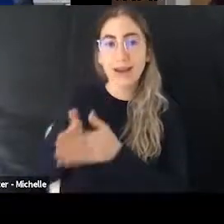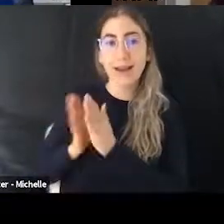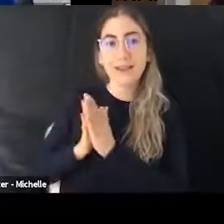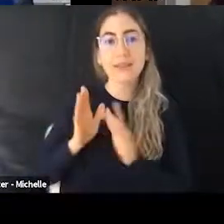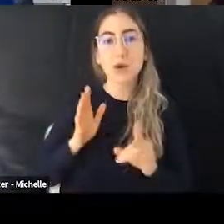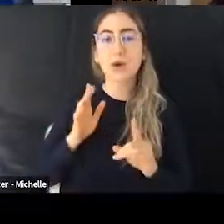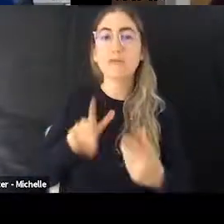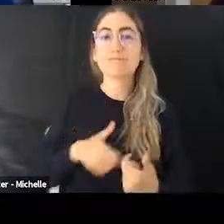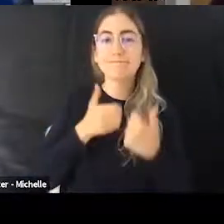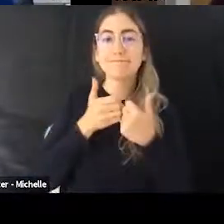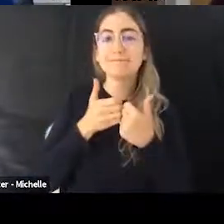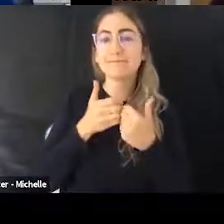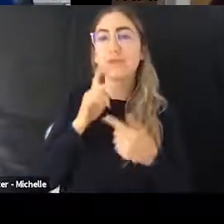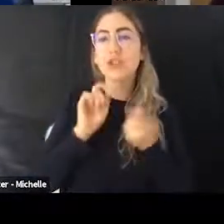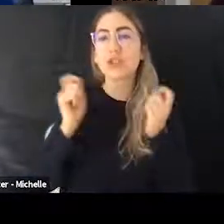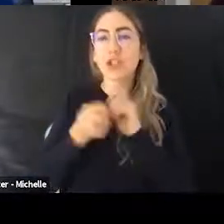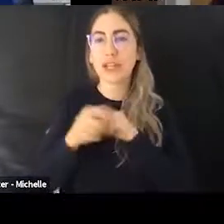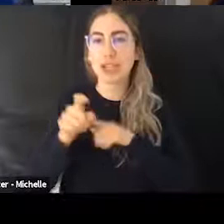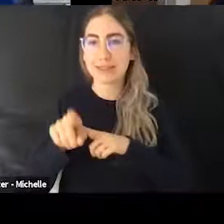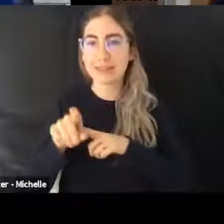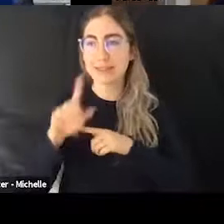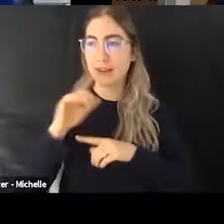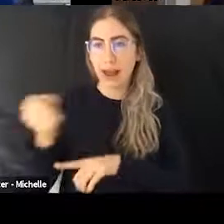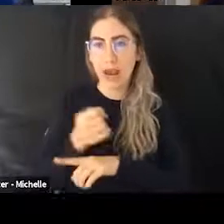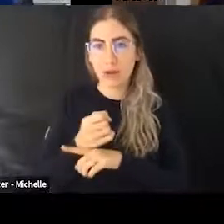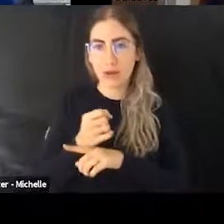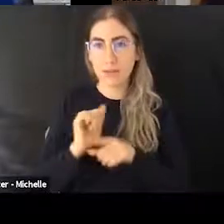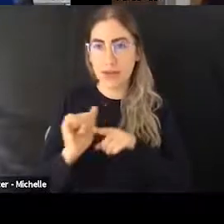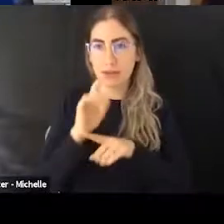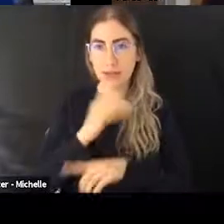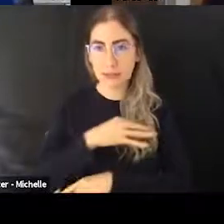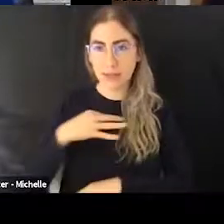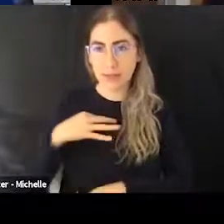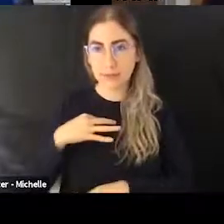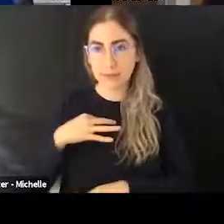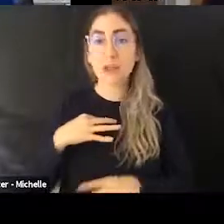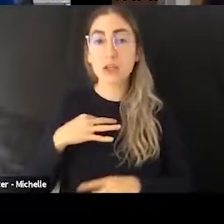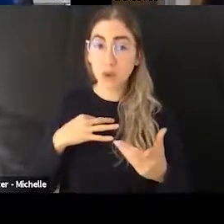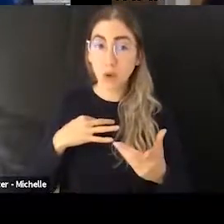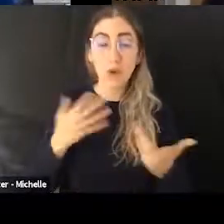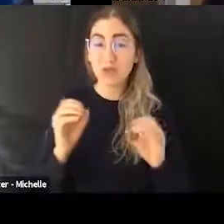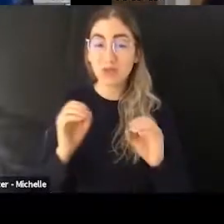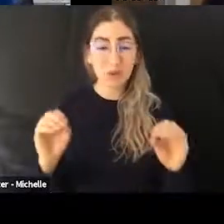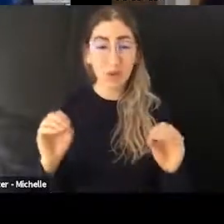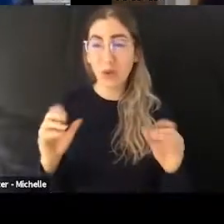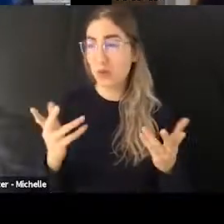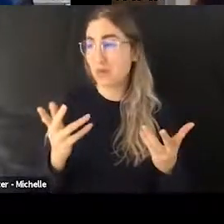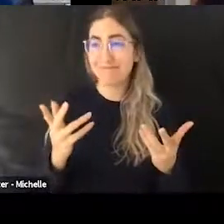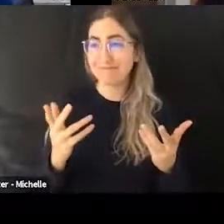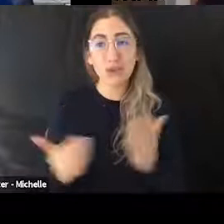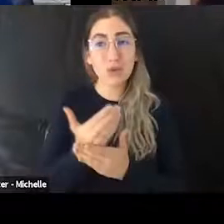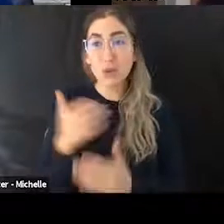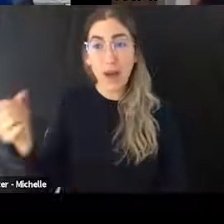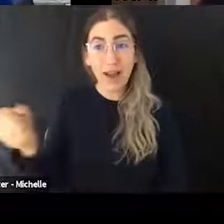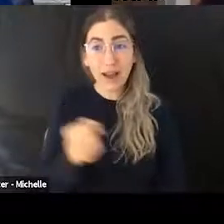hiring practices of employers. So there was a lack of new hires, for example, and there was